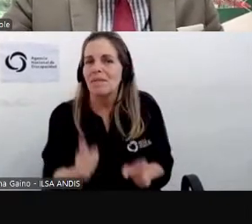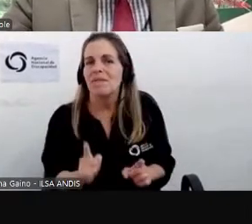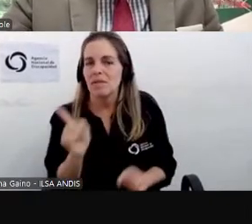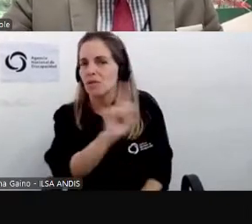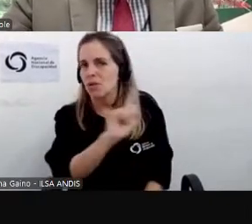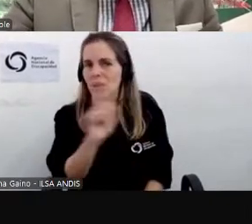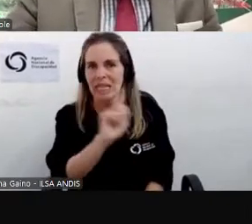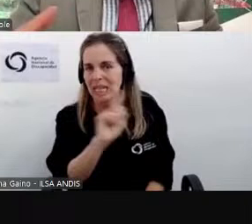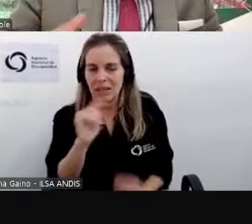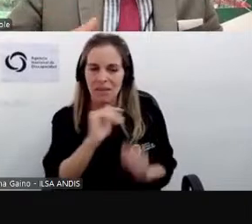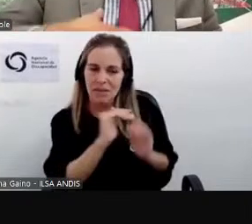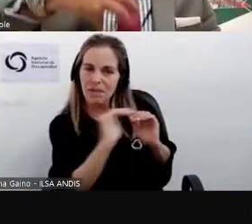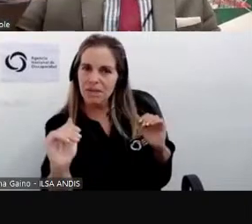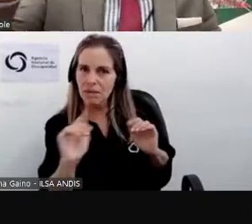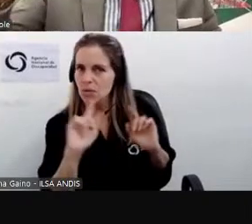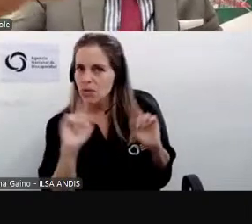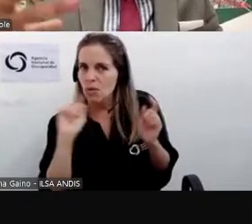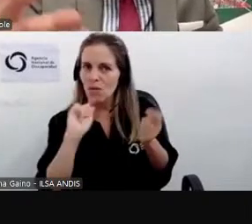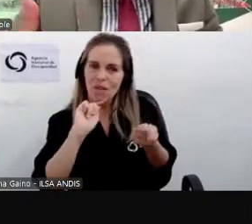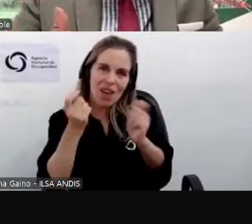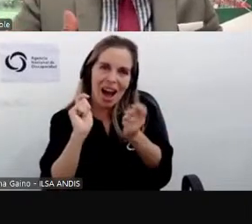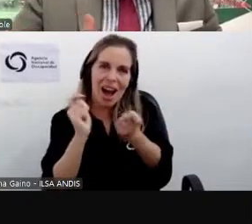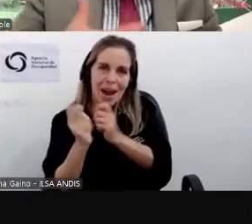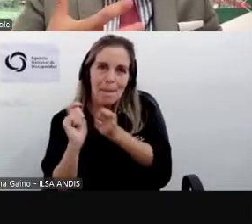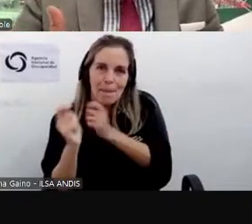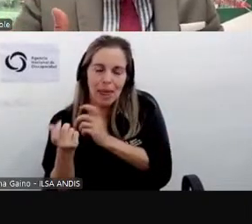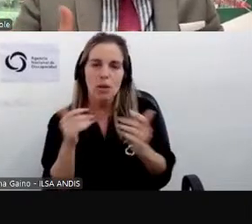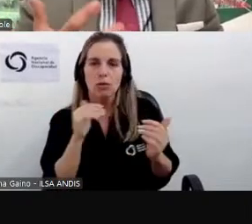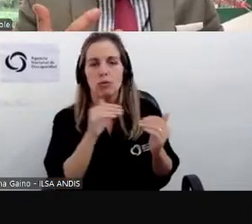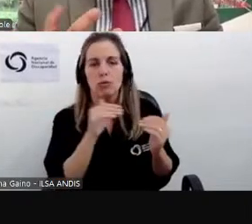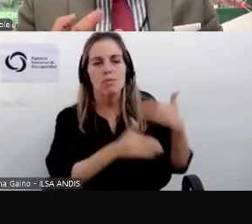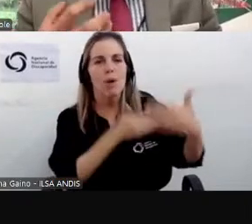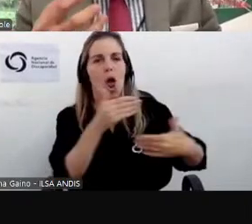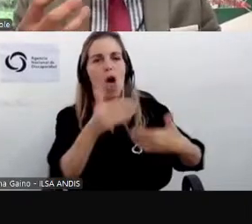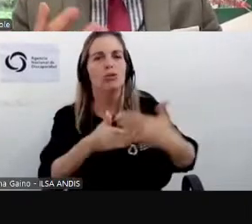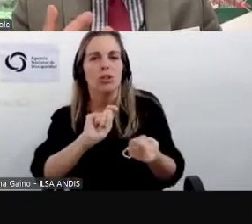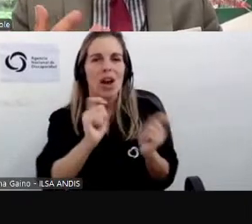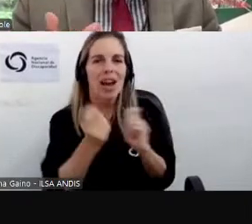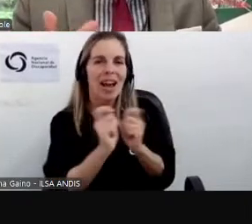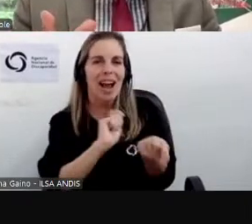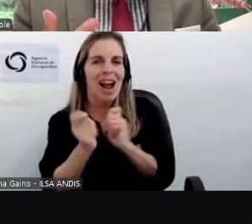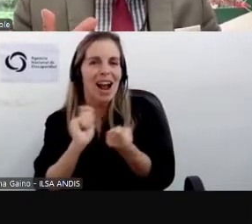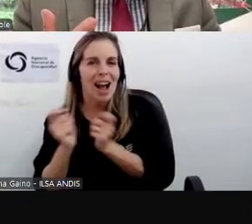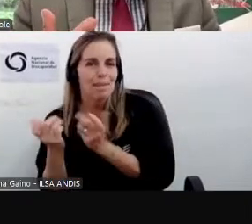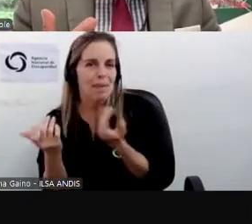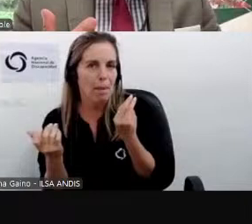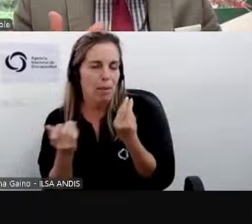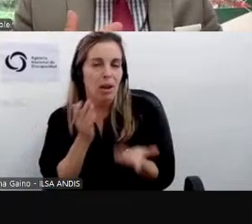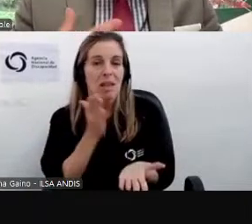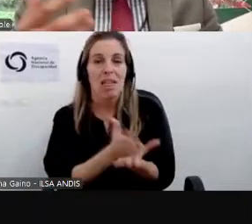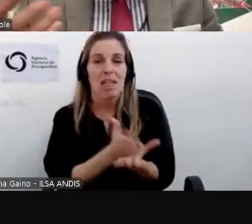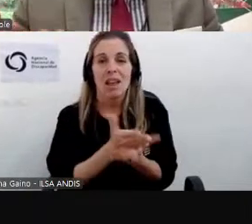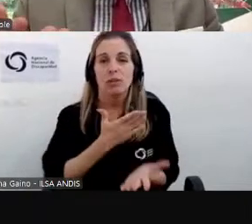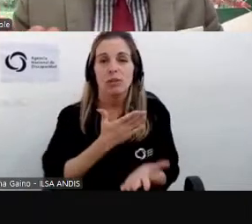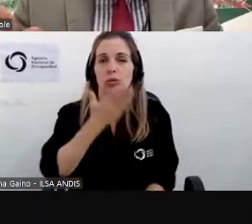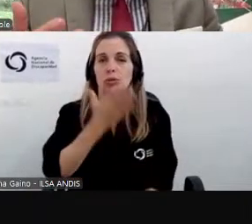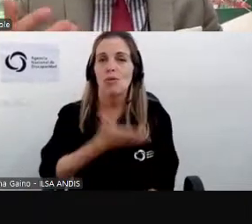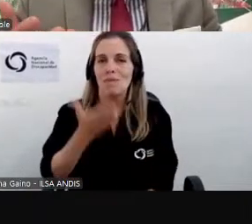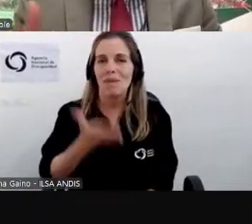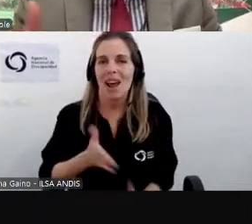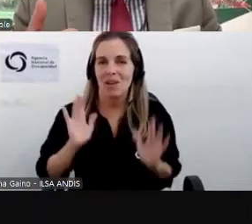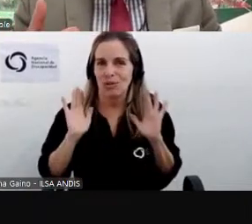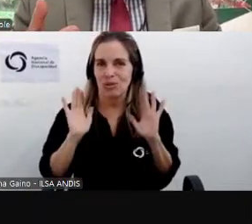rigid or static. Due diligence is a dynamic process, is a living process, because human